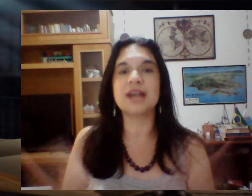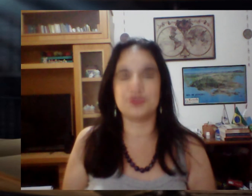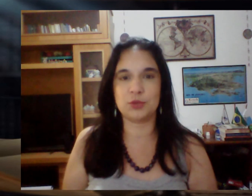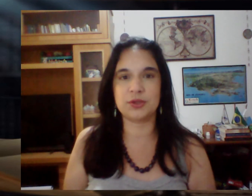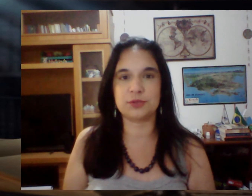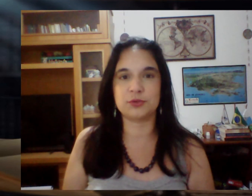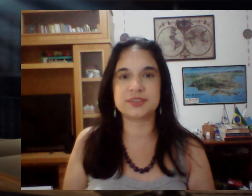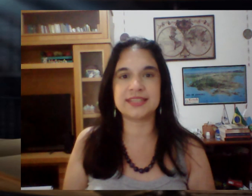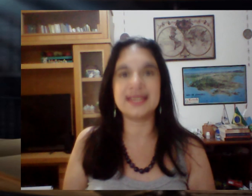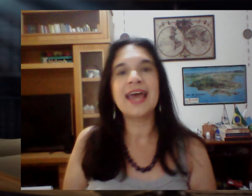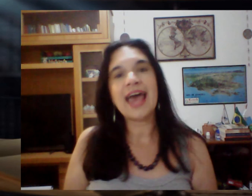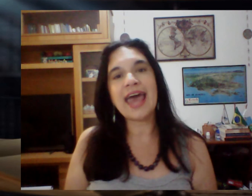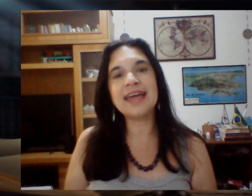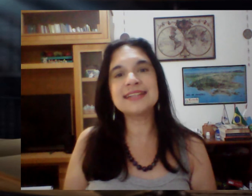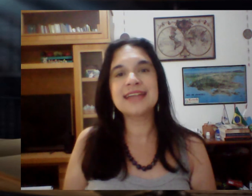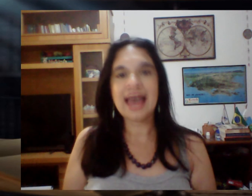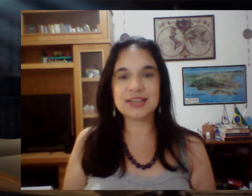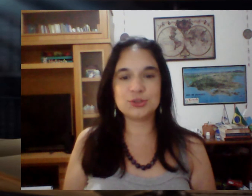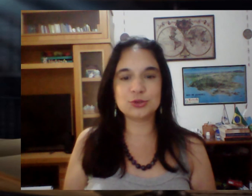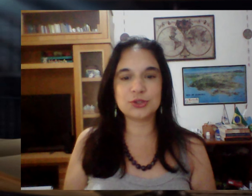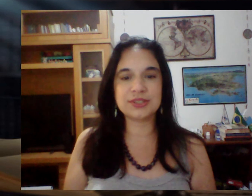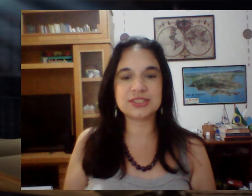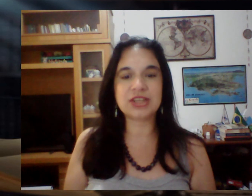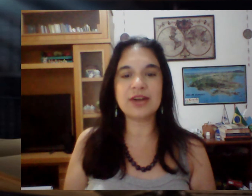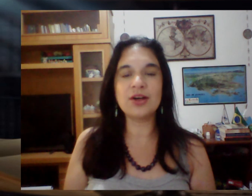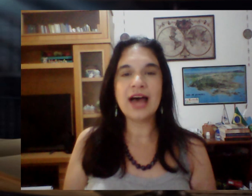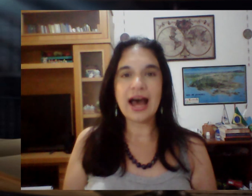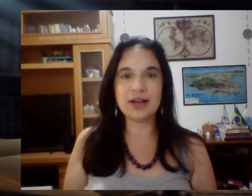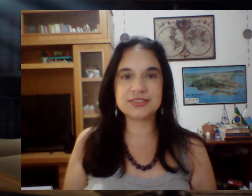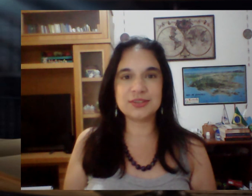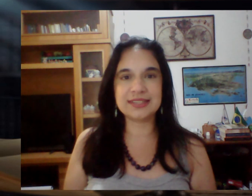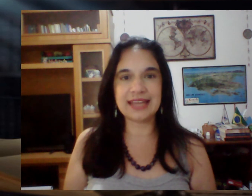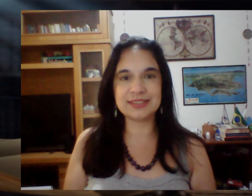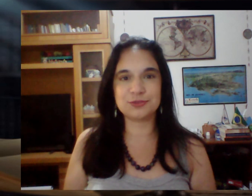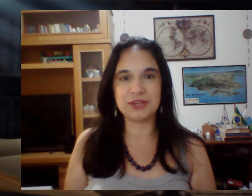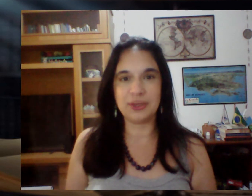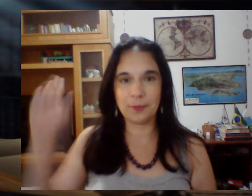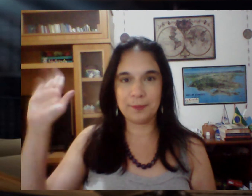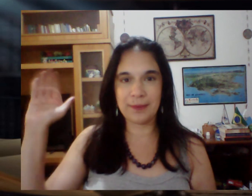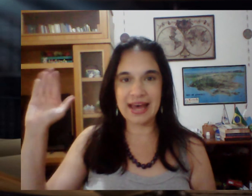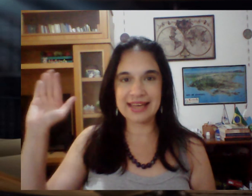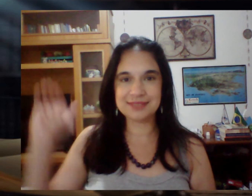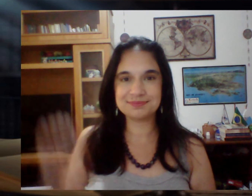wonders of the wonderful city. And as usual in this channel, I'll see you in the next video. Bye!